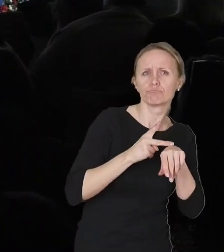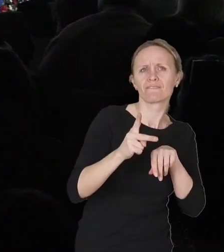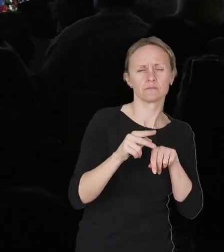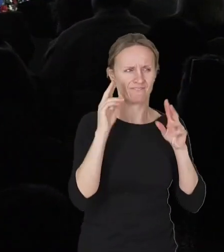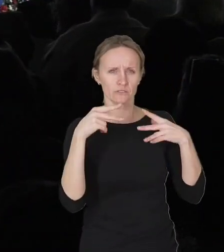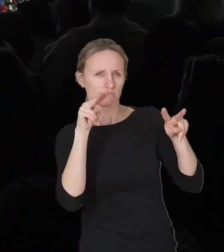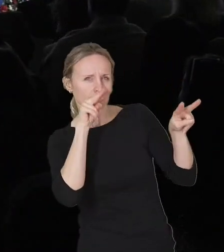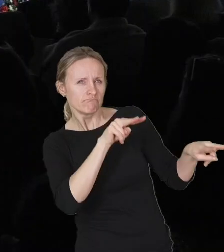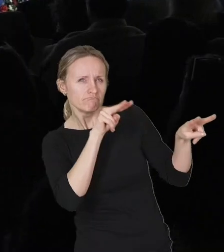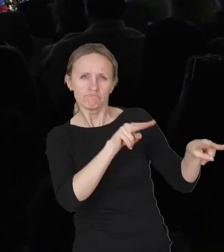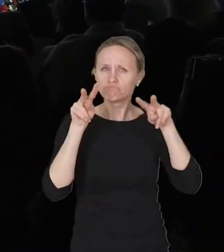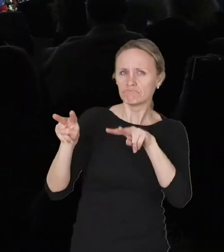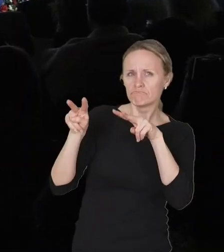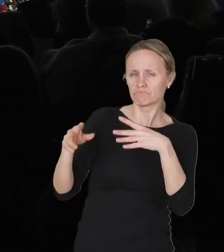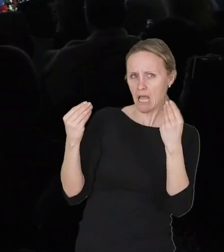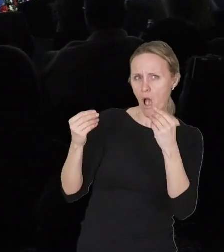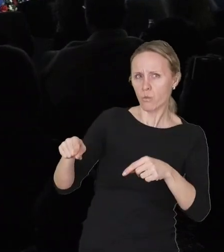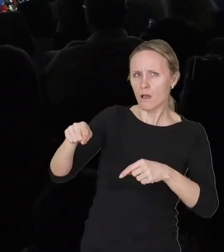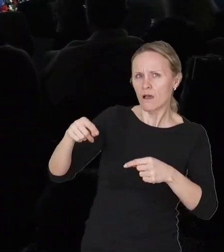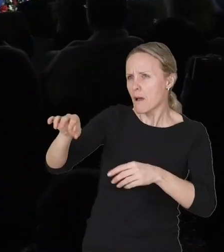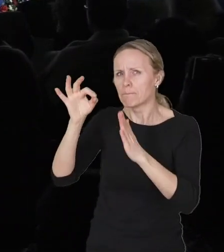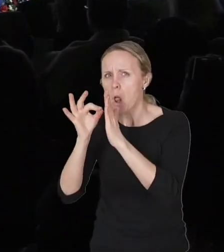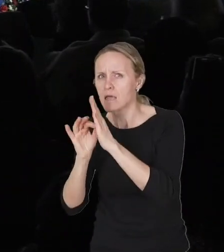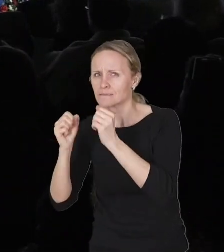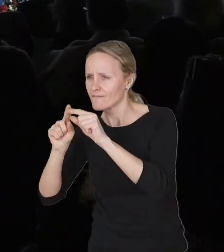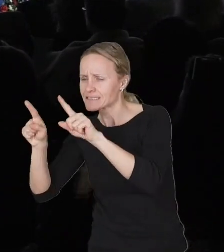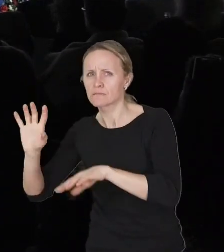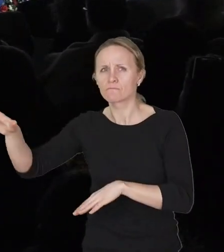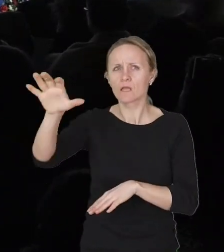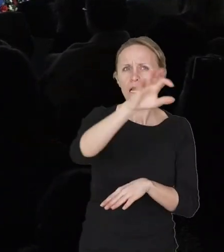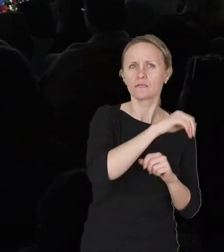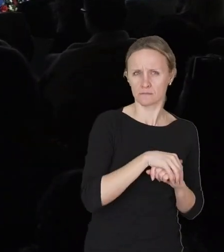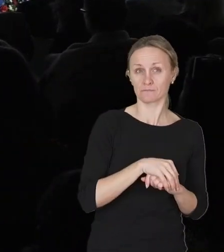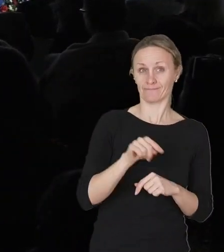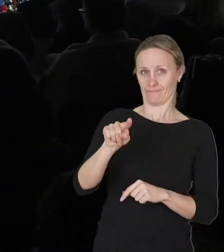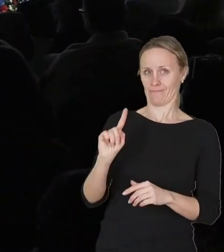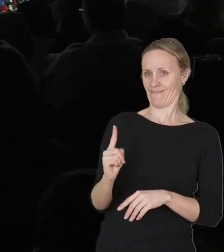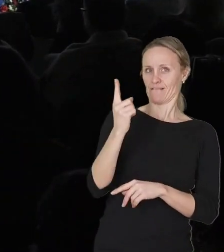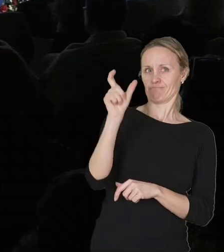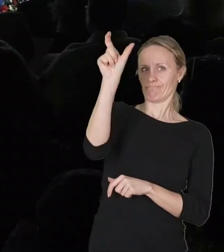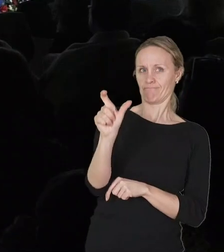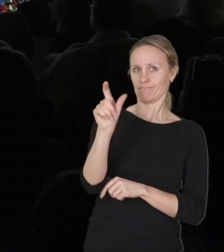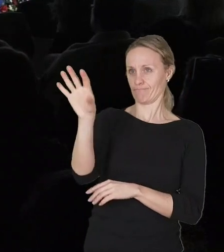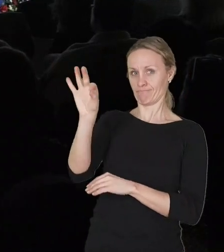geographical departments in this respect. Is it true? Absolutely.